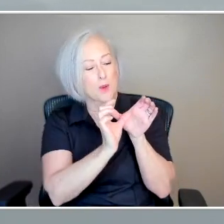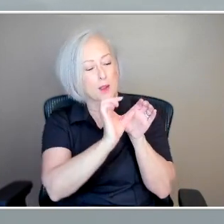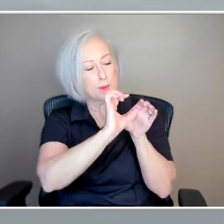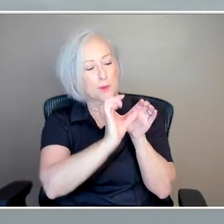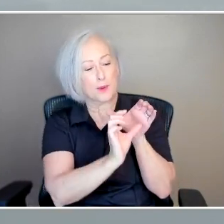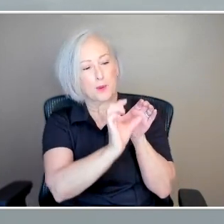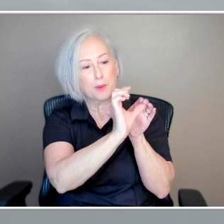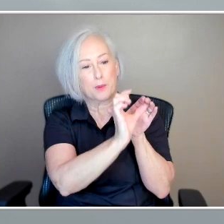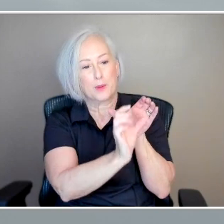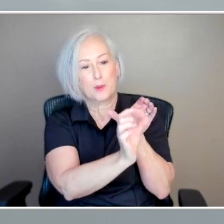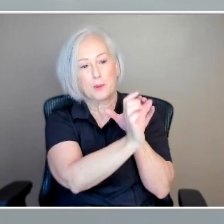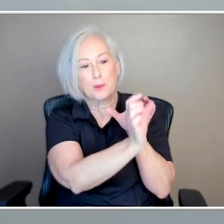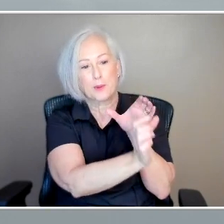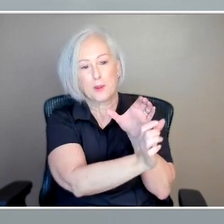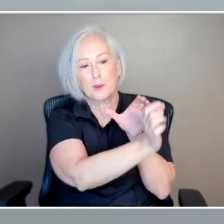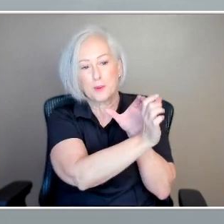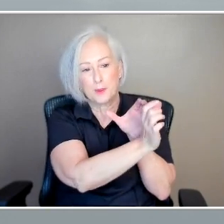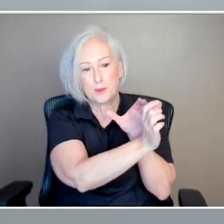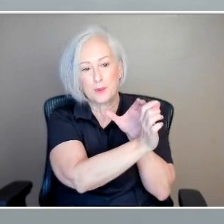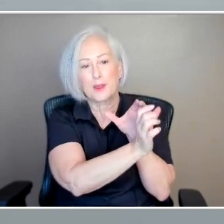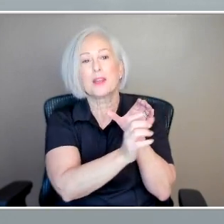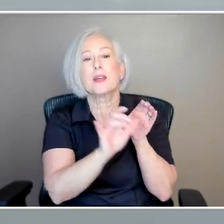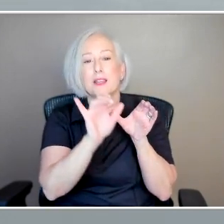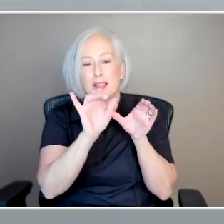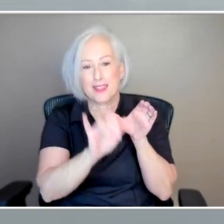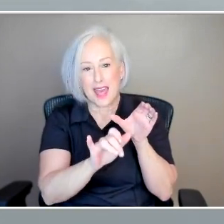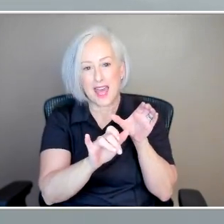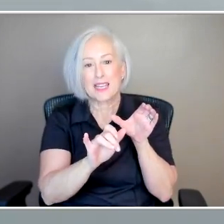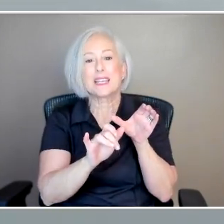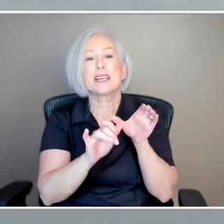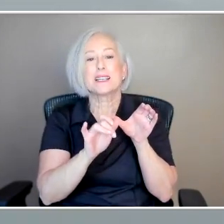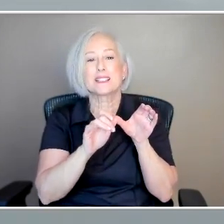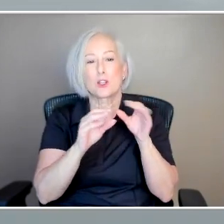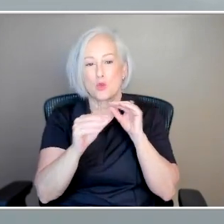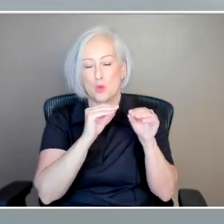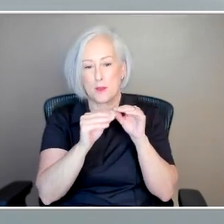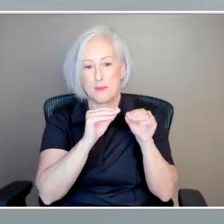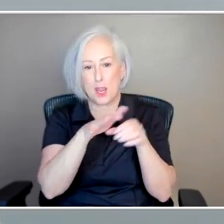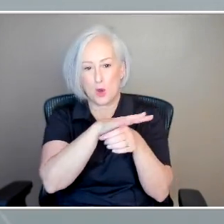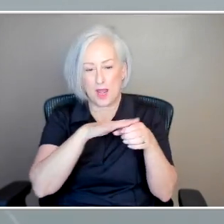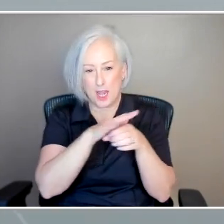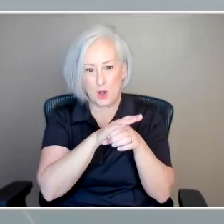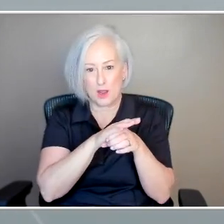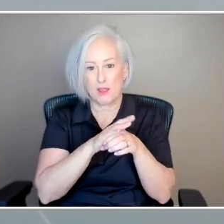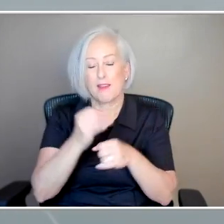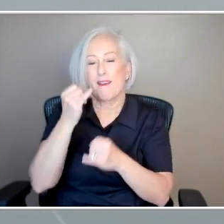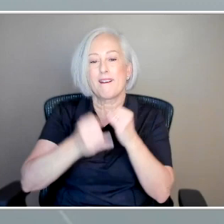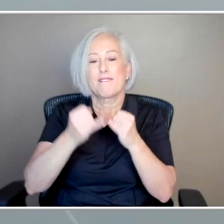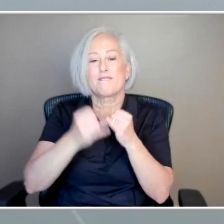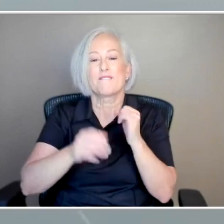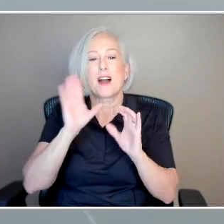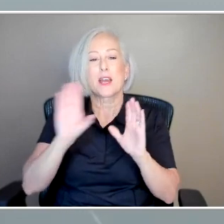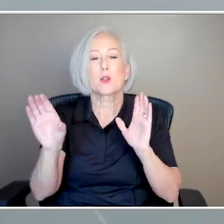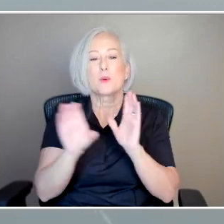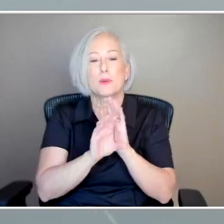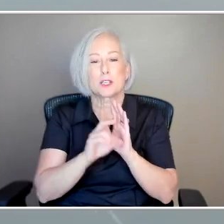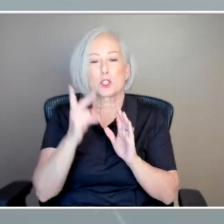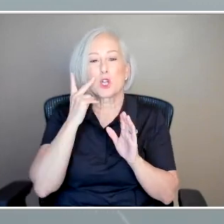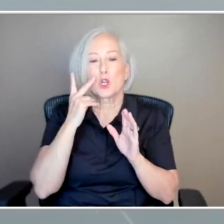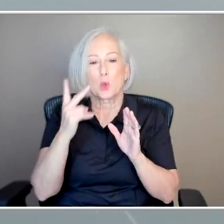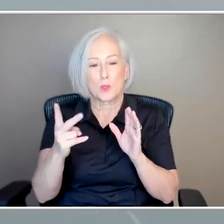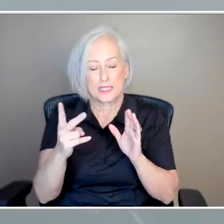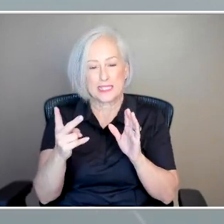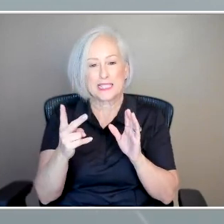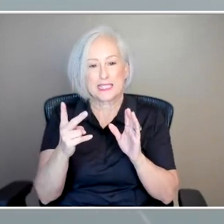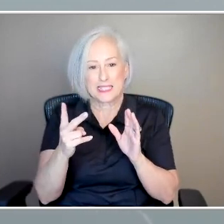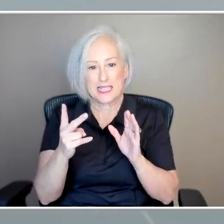encircling that gasket seal now, that's the labral repair. And then in this final picture, you can see we've let the traction, or we've stopped stretching the